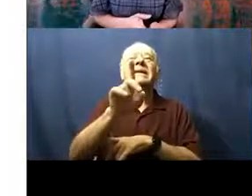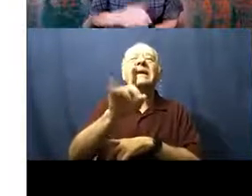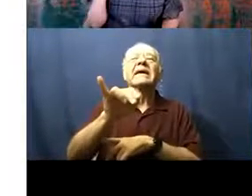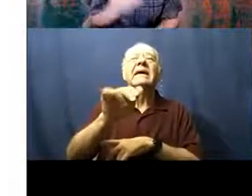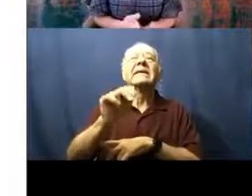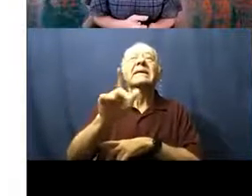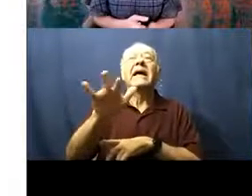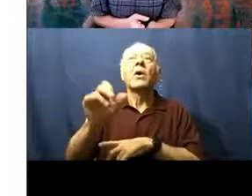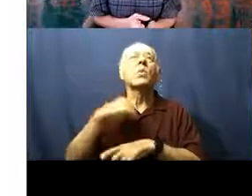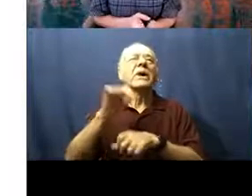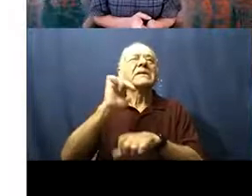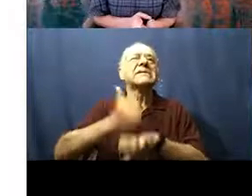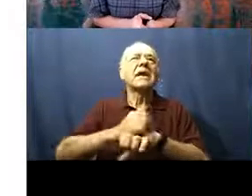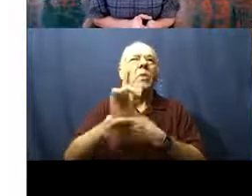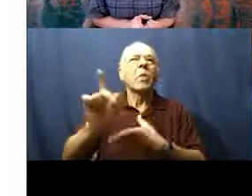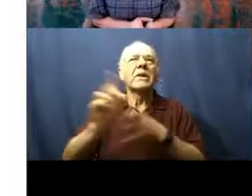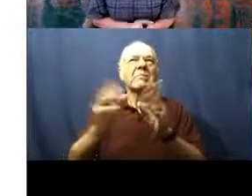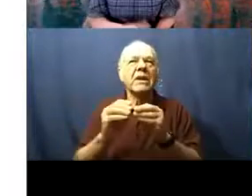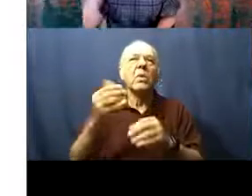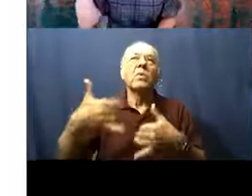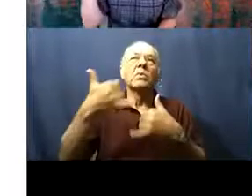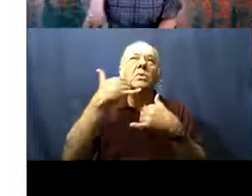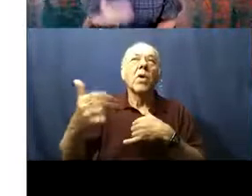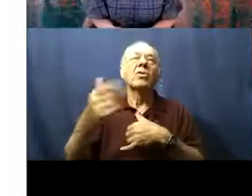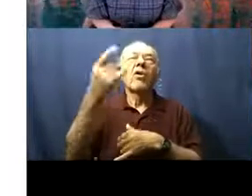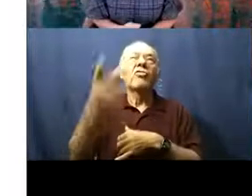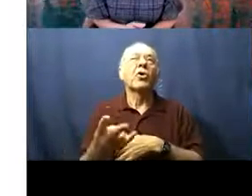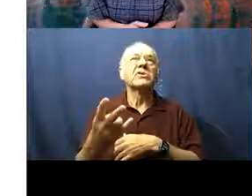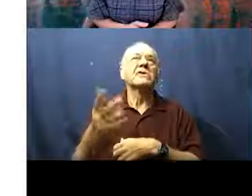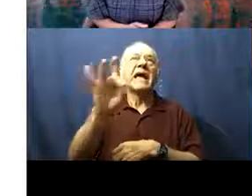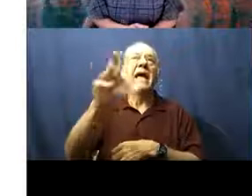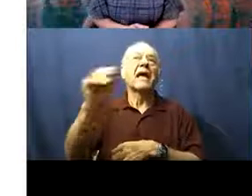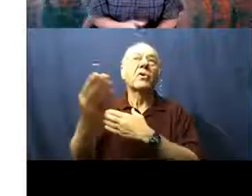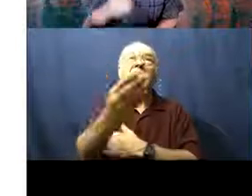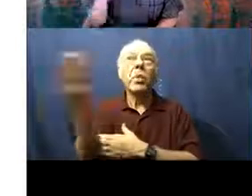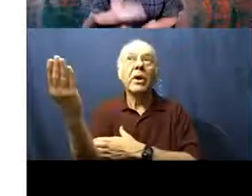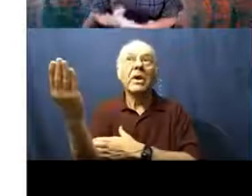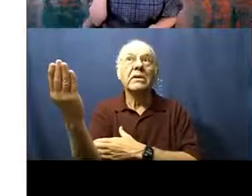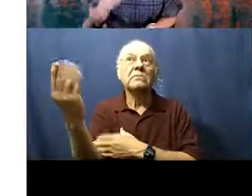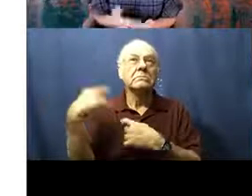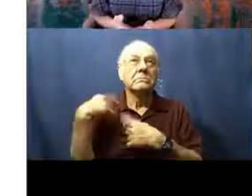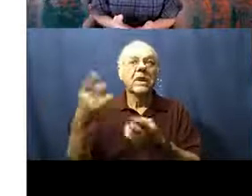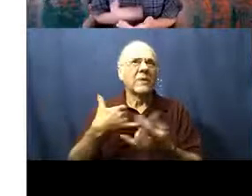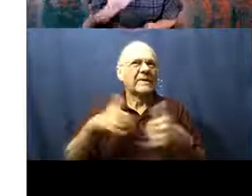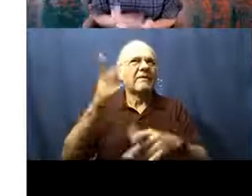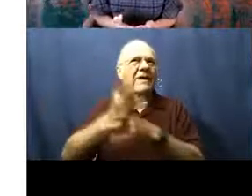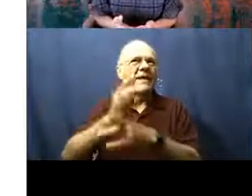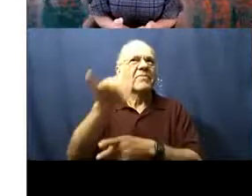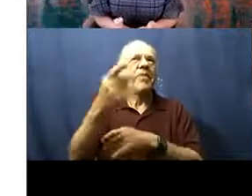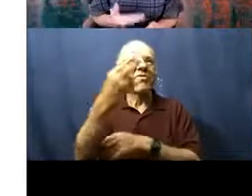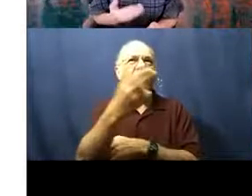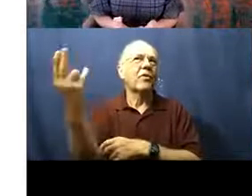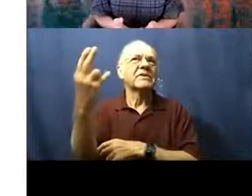with them. We talked every single Thursday at 8:30 a.m. We still have that weekly meeting because we knew the only way to